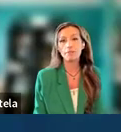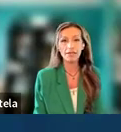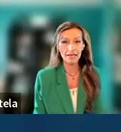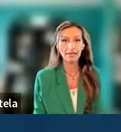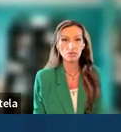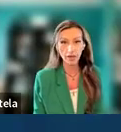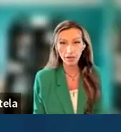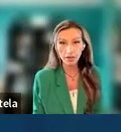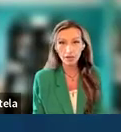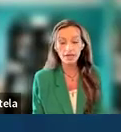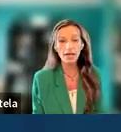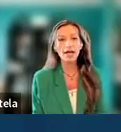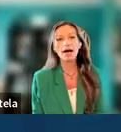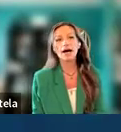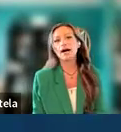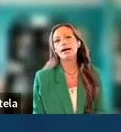became a daily drinker.